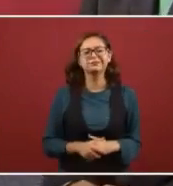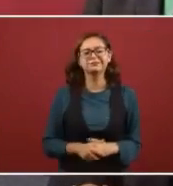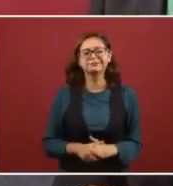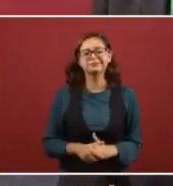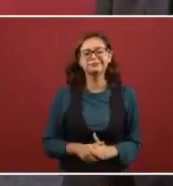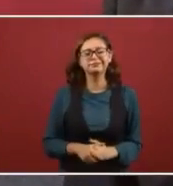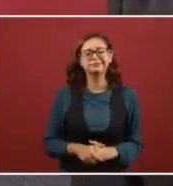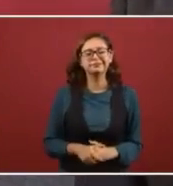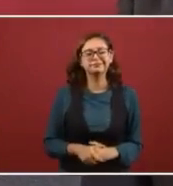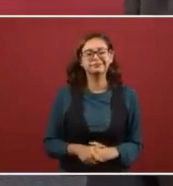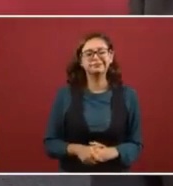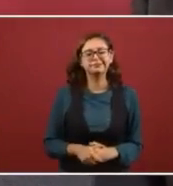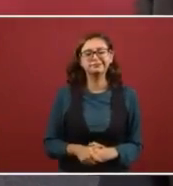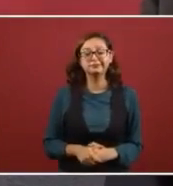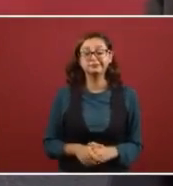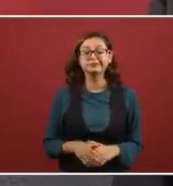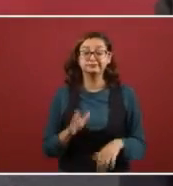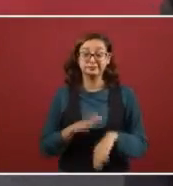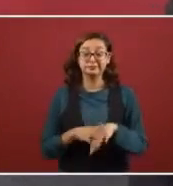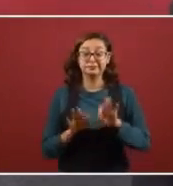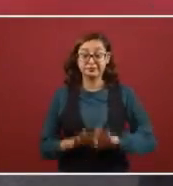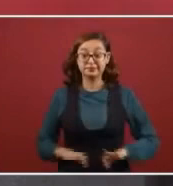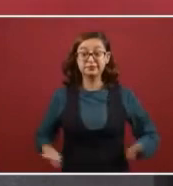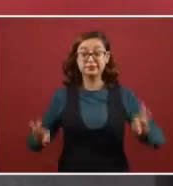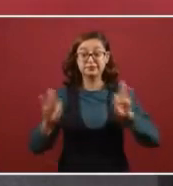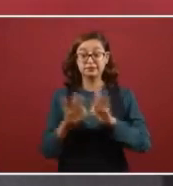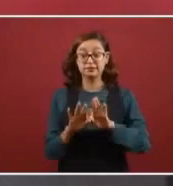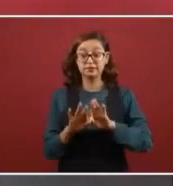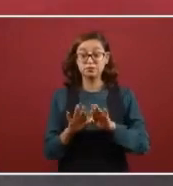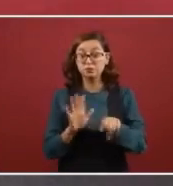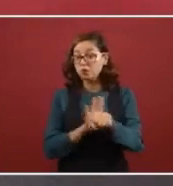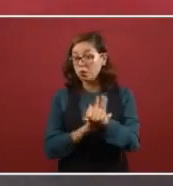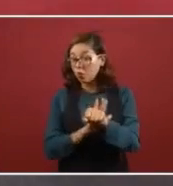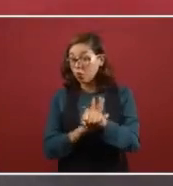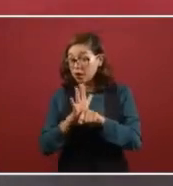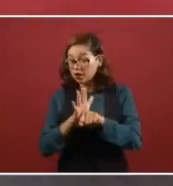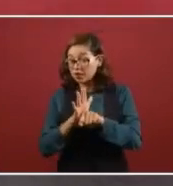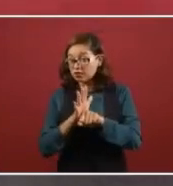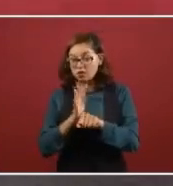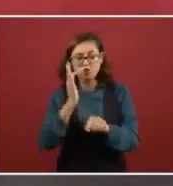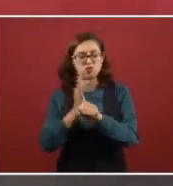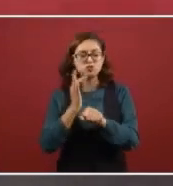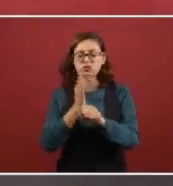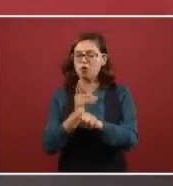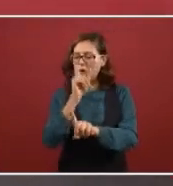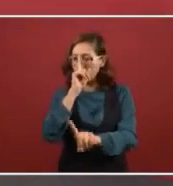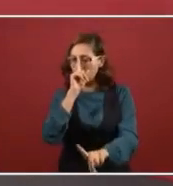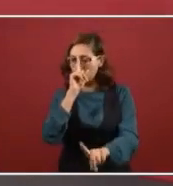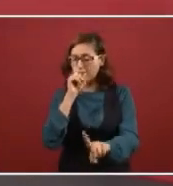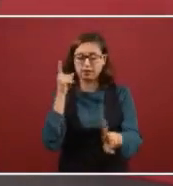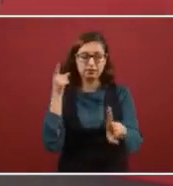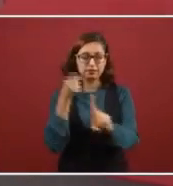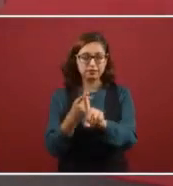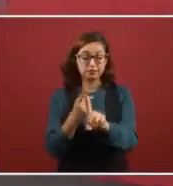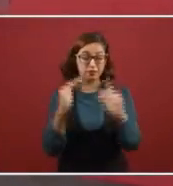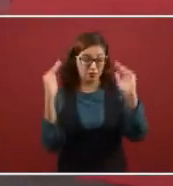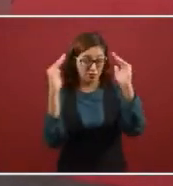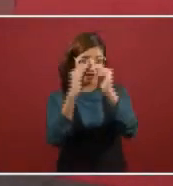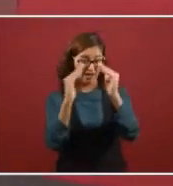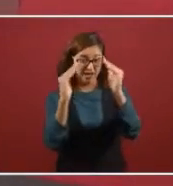lo importante Here, es que what is esta casa important is that this home, que se